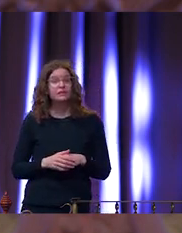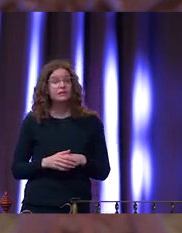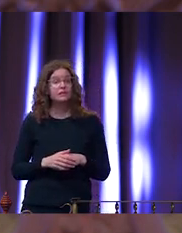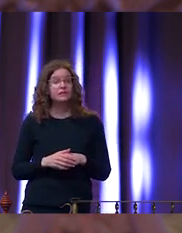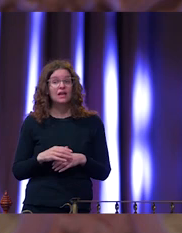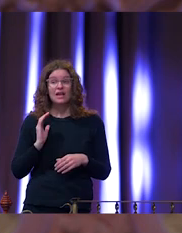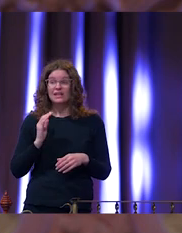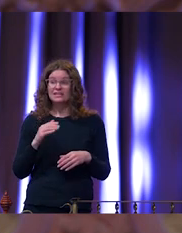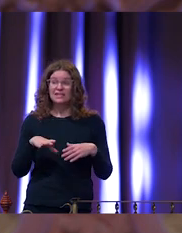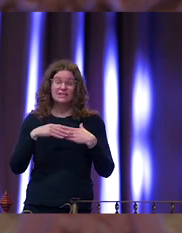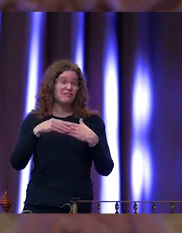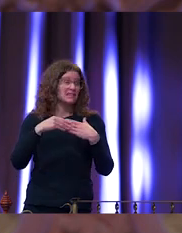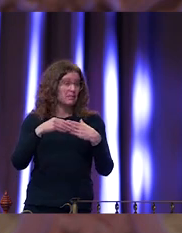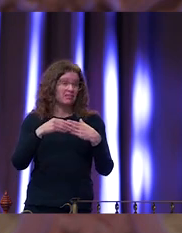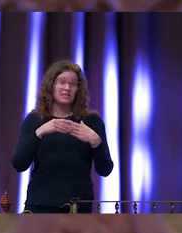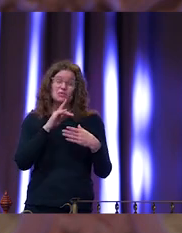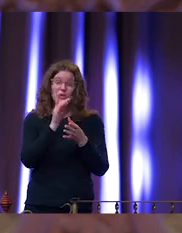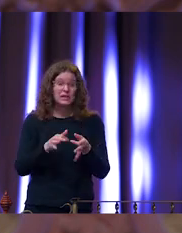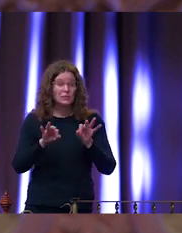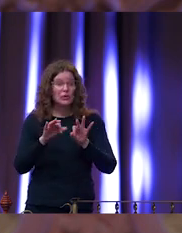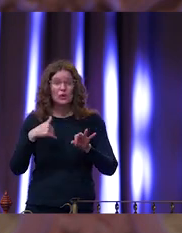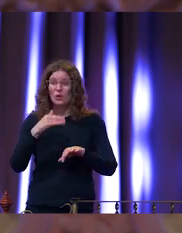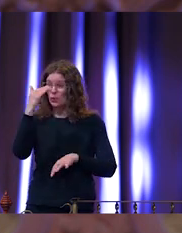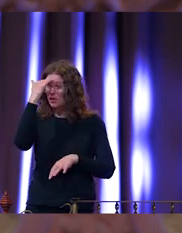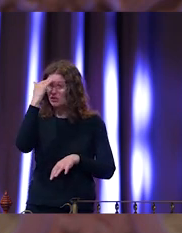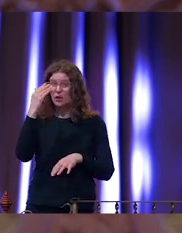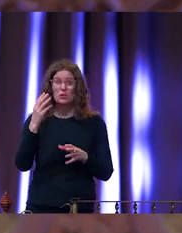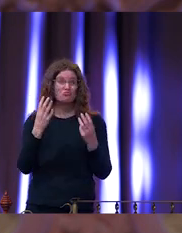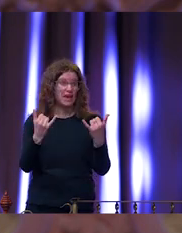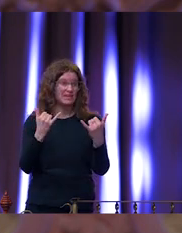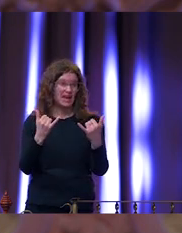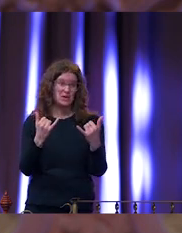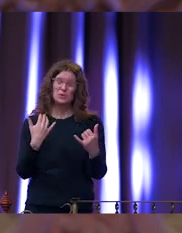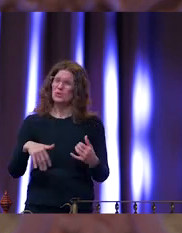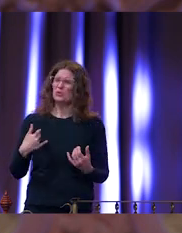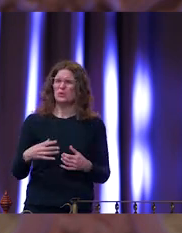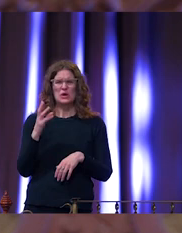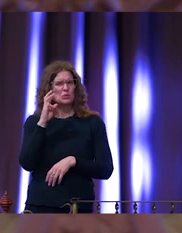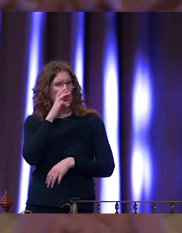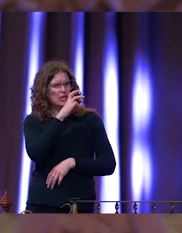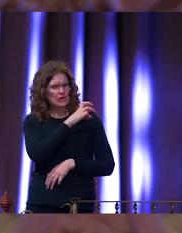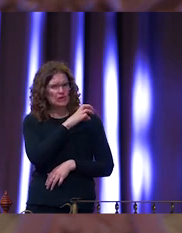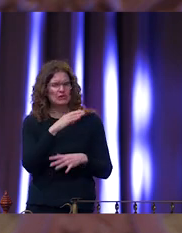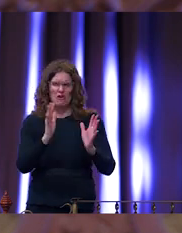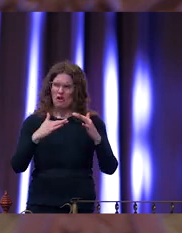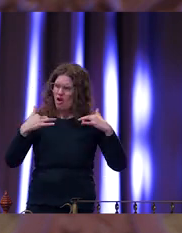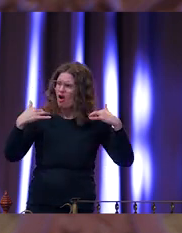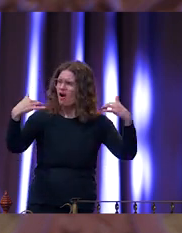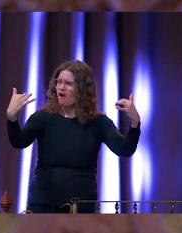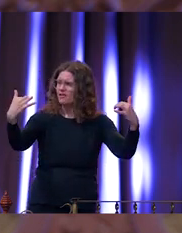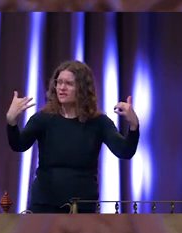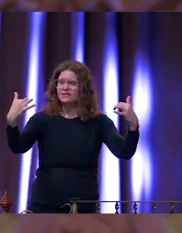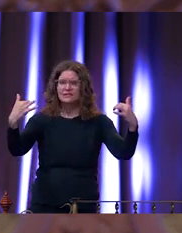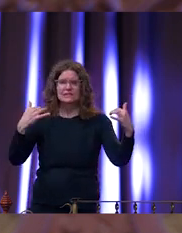flexibility, because we know right now it is a weird world out there for everyone. Audiences are